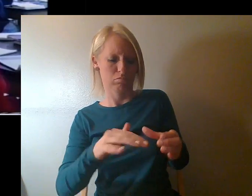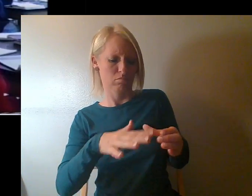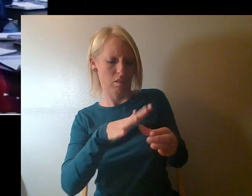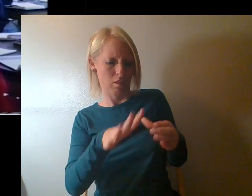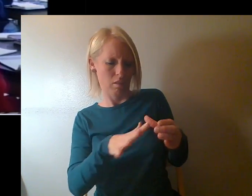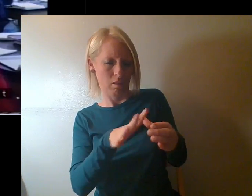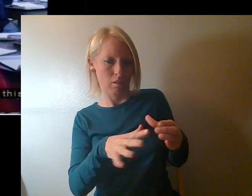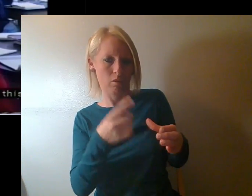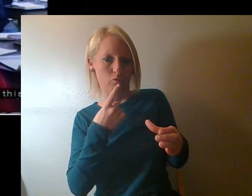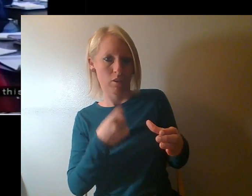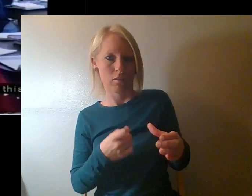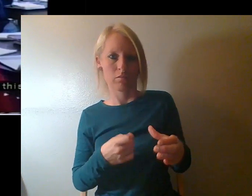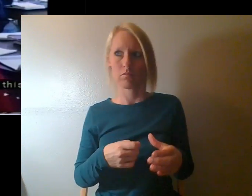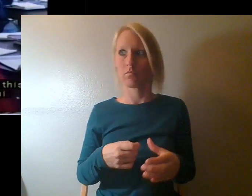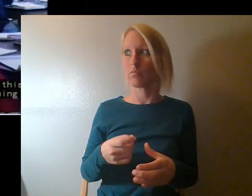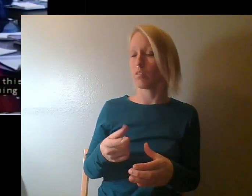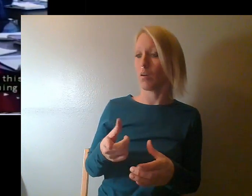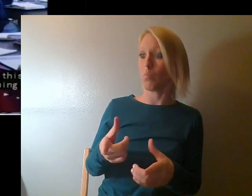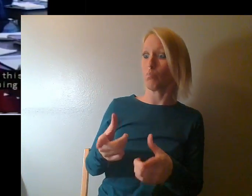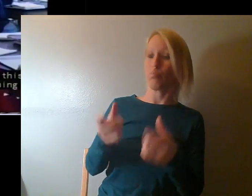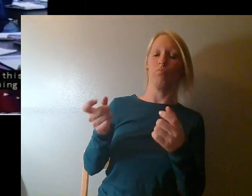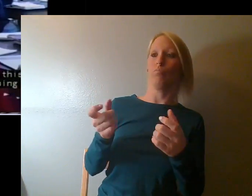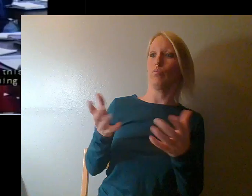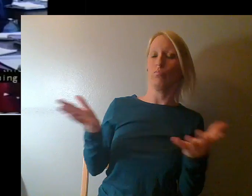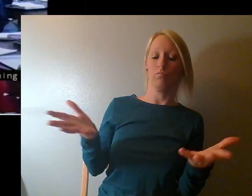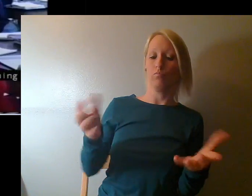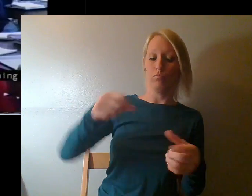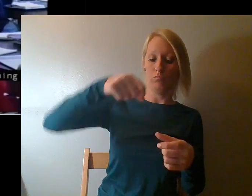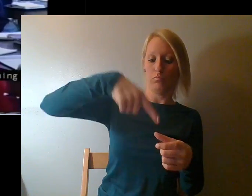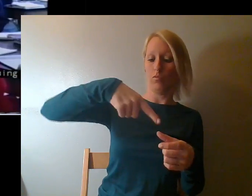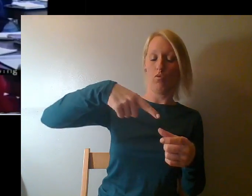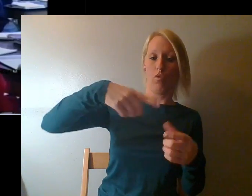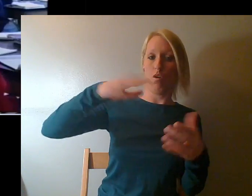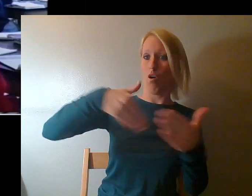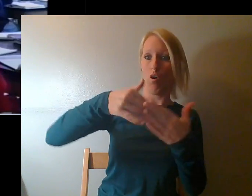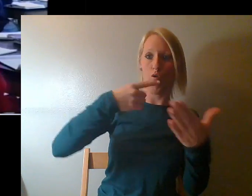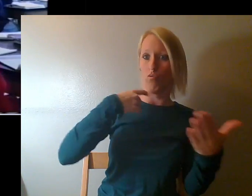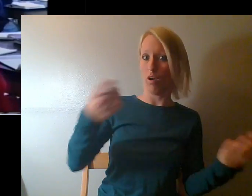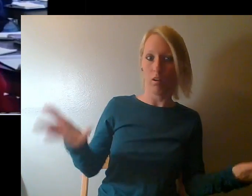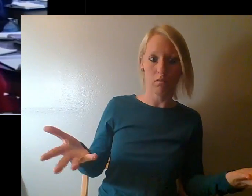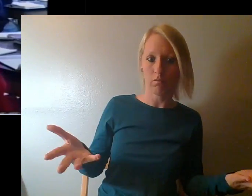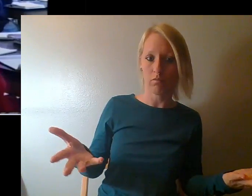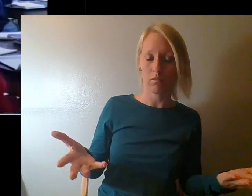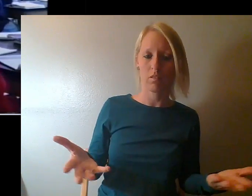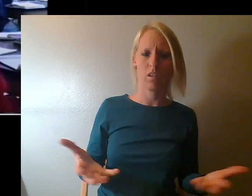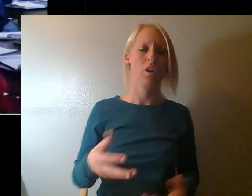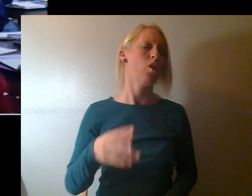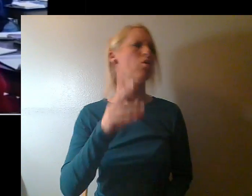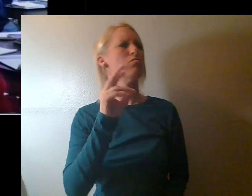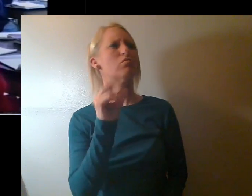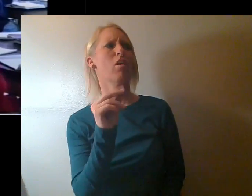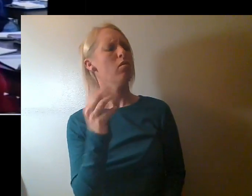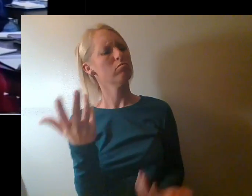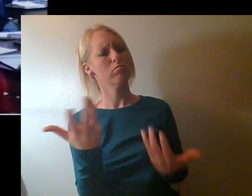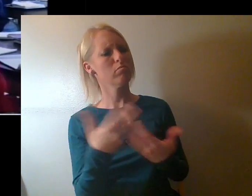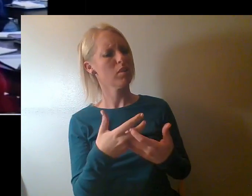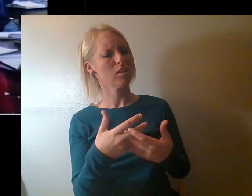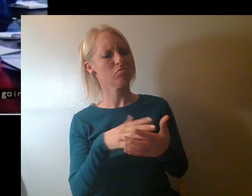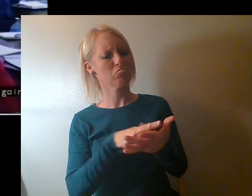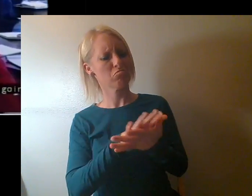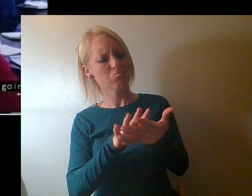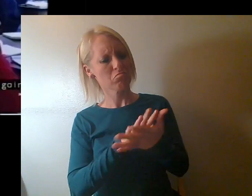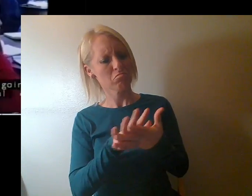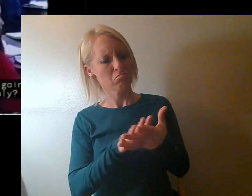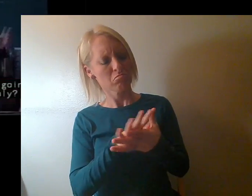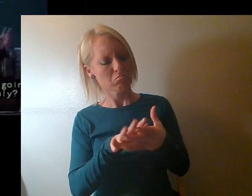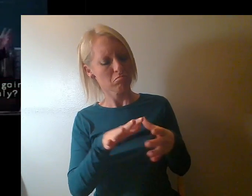You mean as soon as I drop this in there, poof, it's all going to be red? No, it's just it'll mix in. Oh, turn pink. All right, so you think it's going to